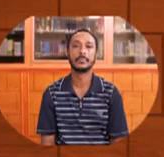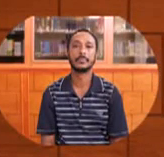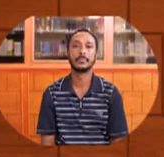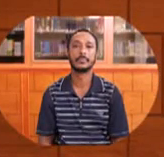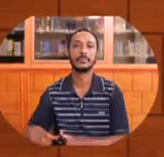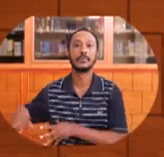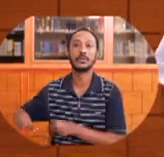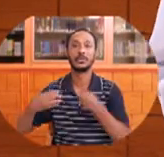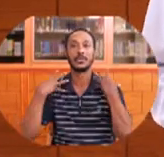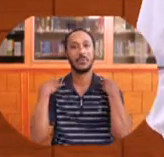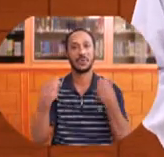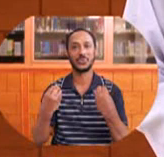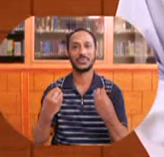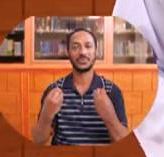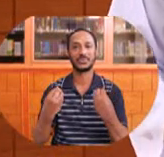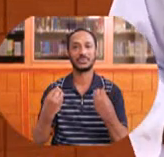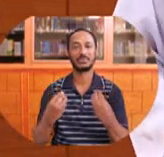Hello students, how are you?